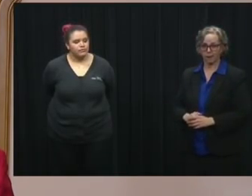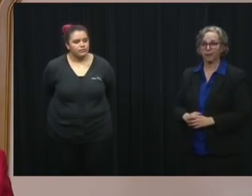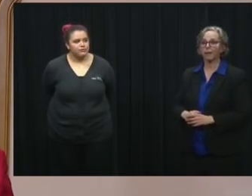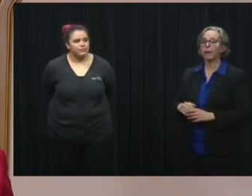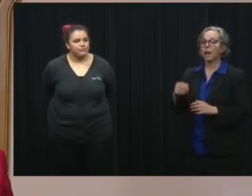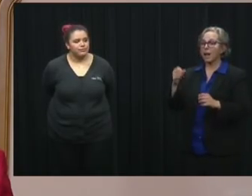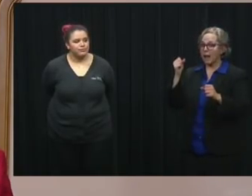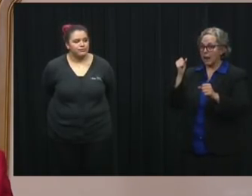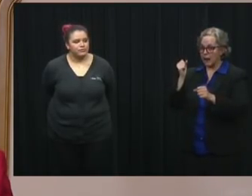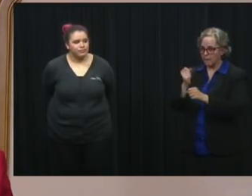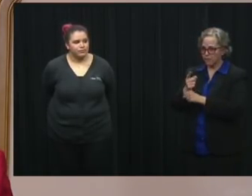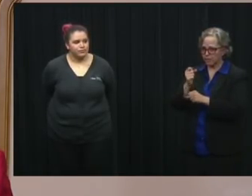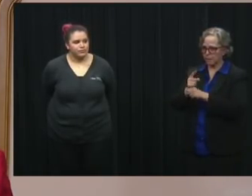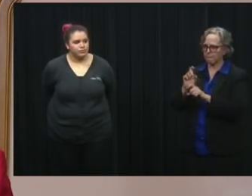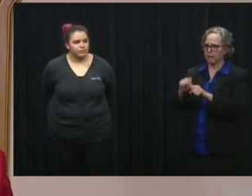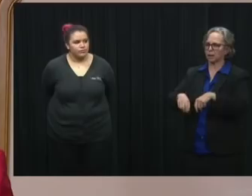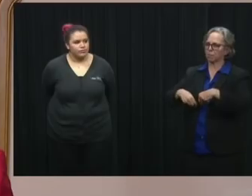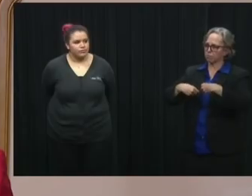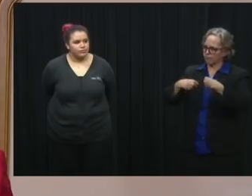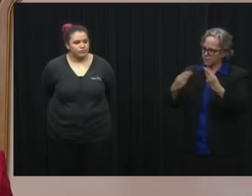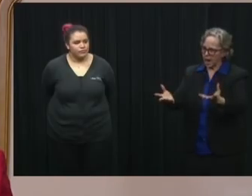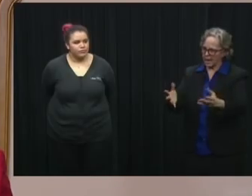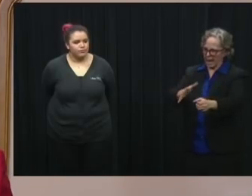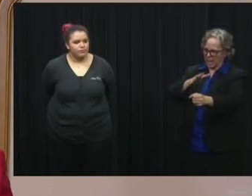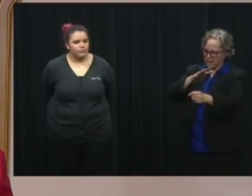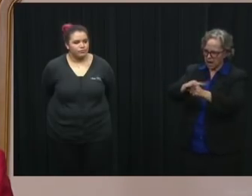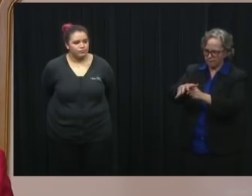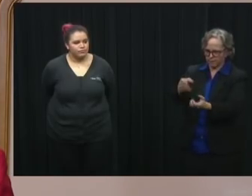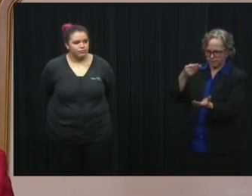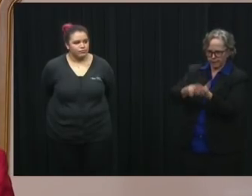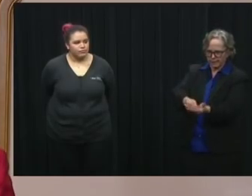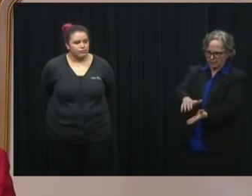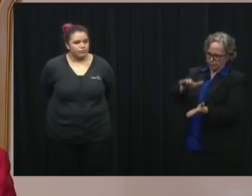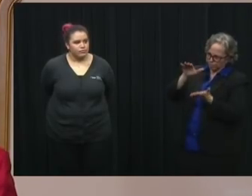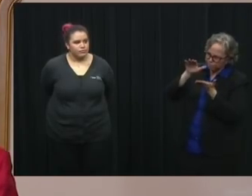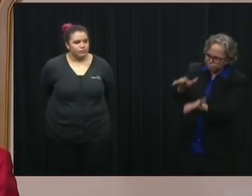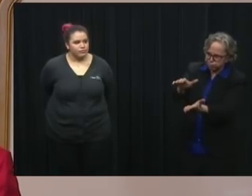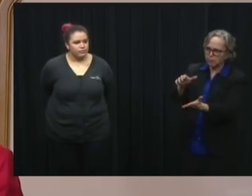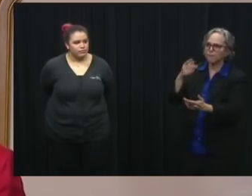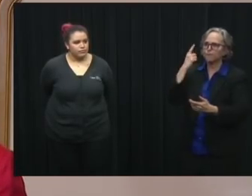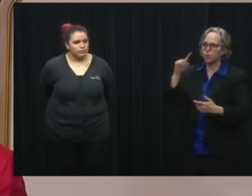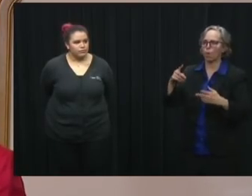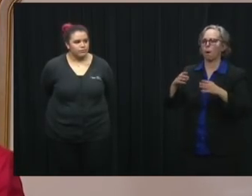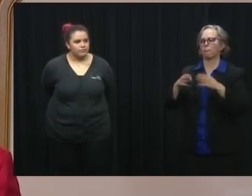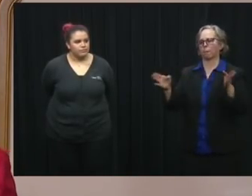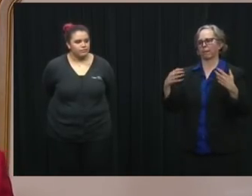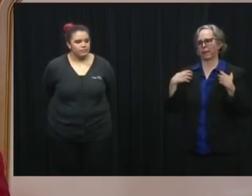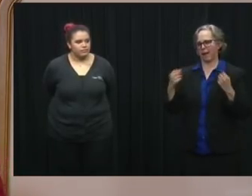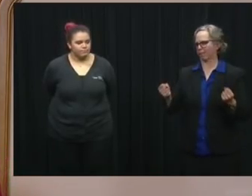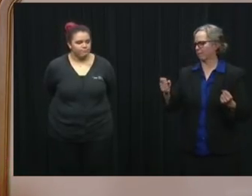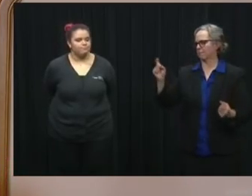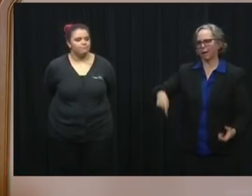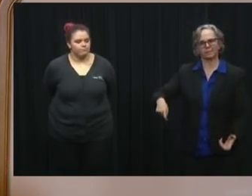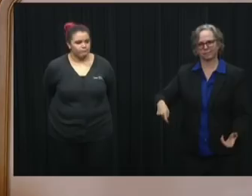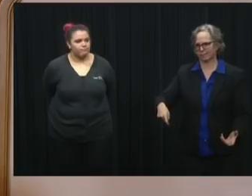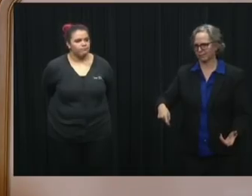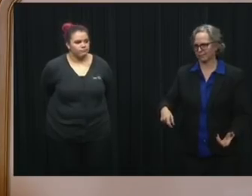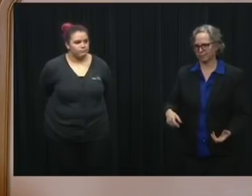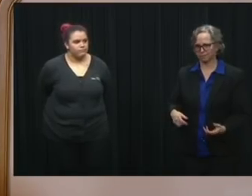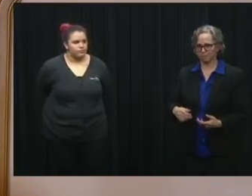public health and do a much better job. As I've indicated, I think to you and others,